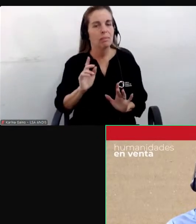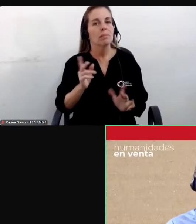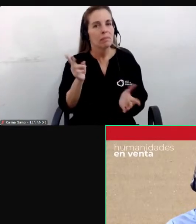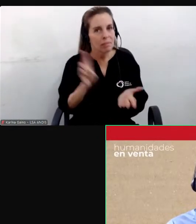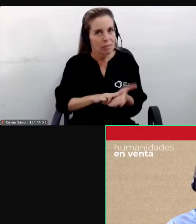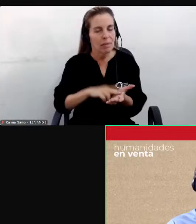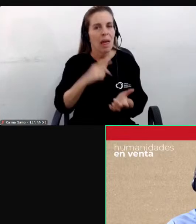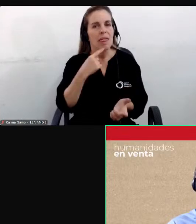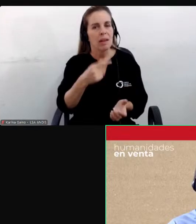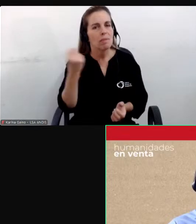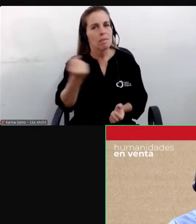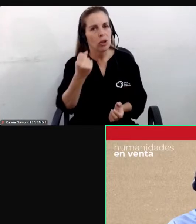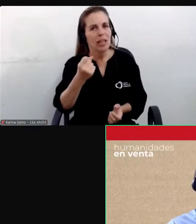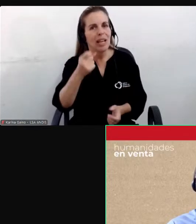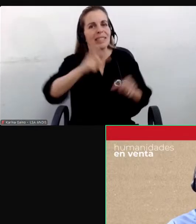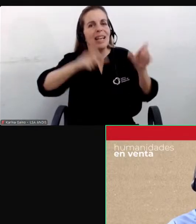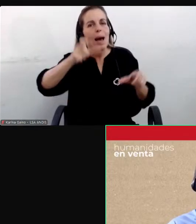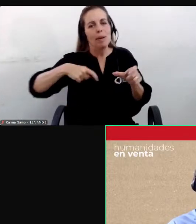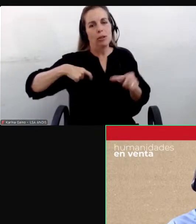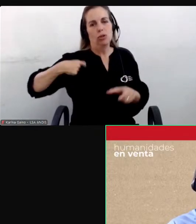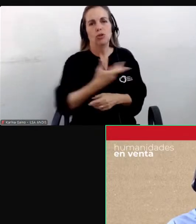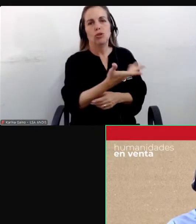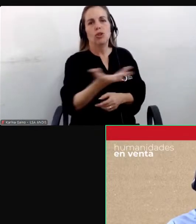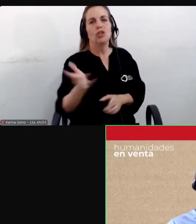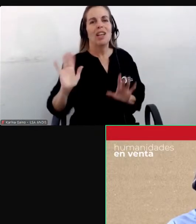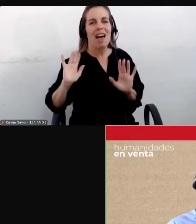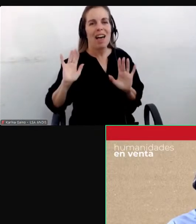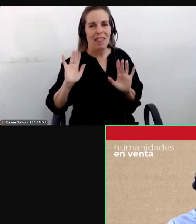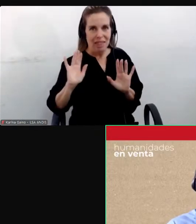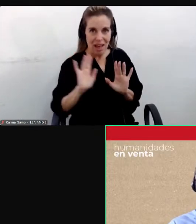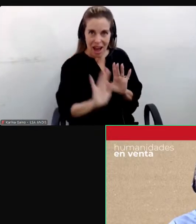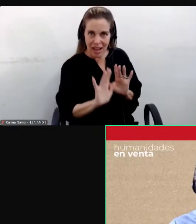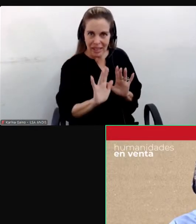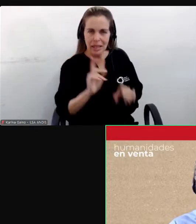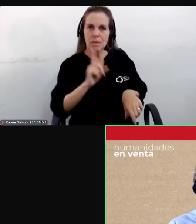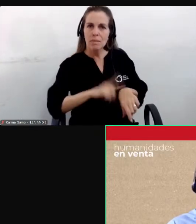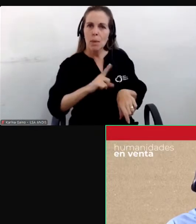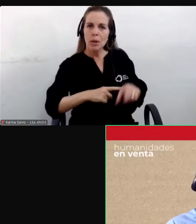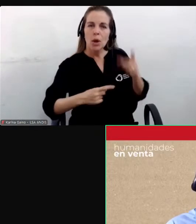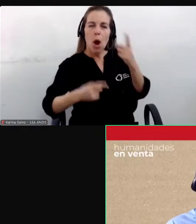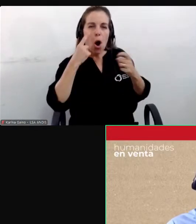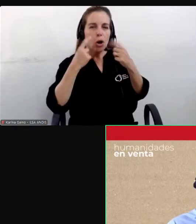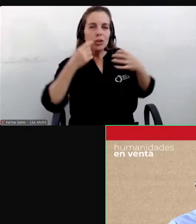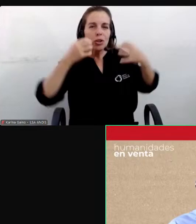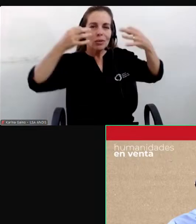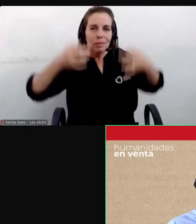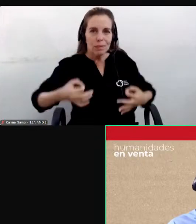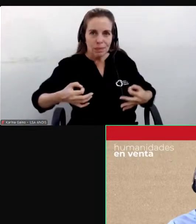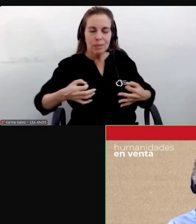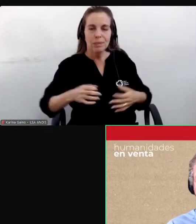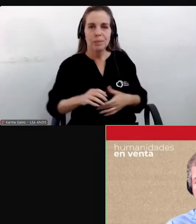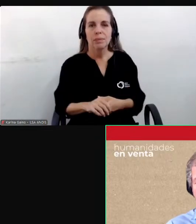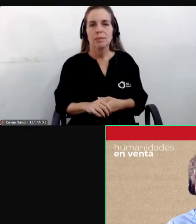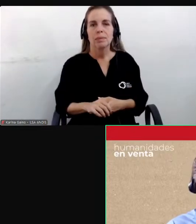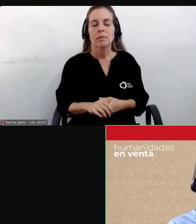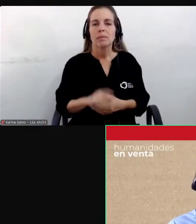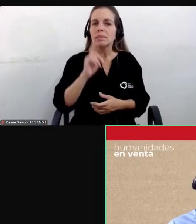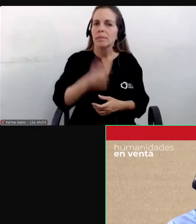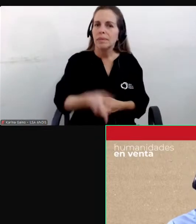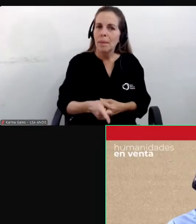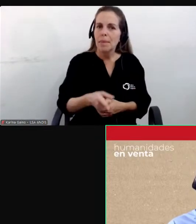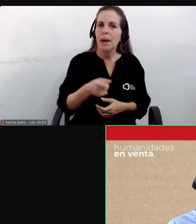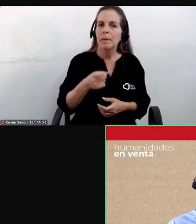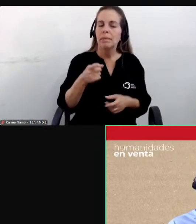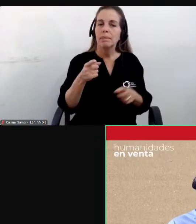importance of civil society when it comes to surveillance on these issues, but also